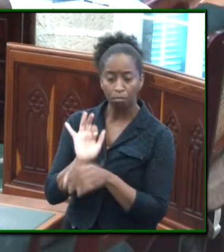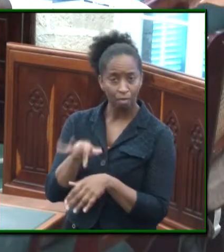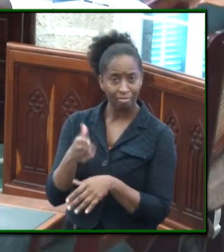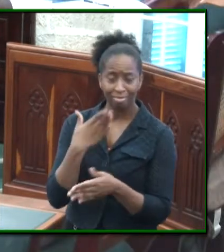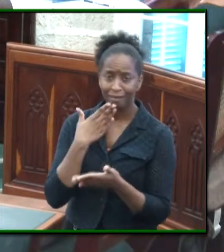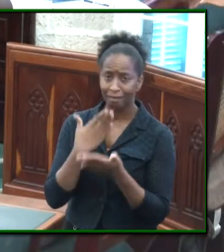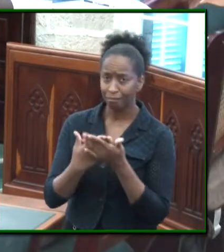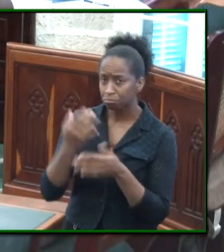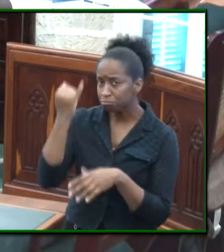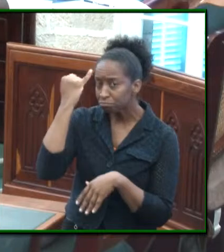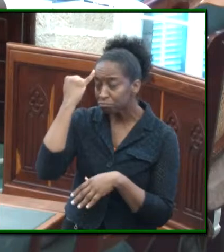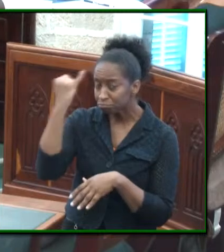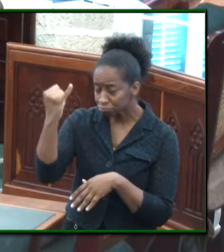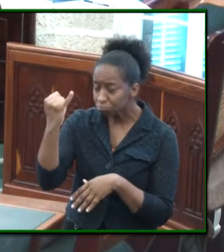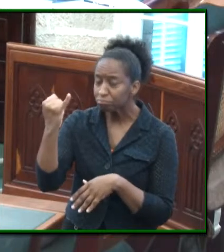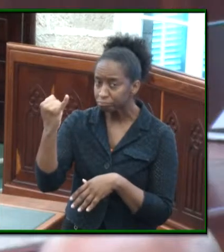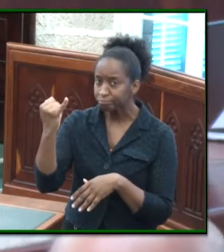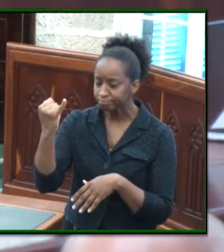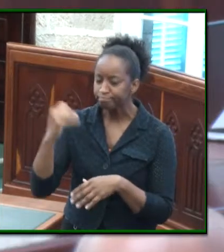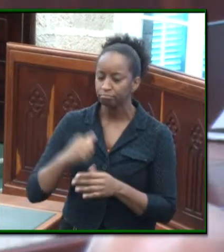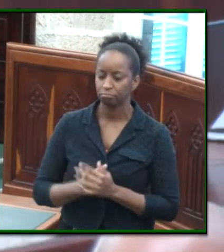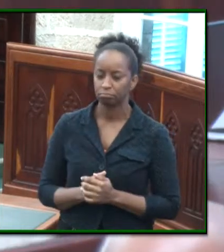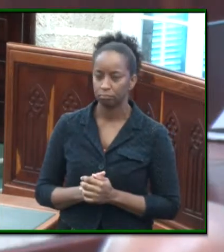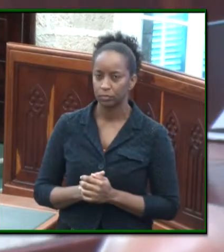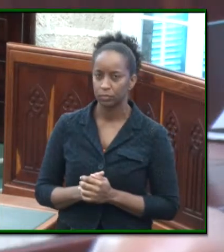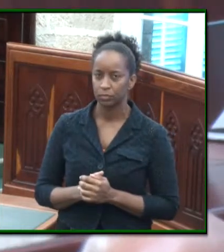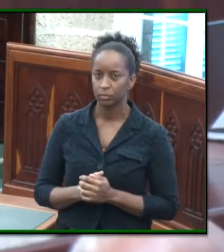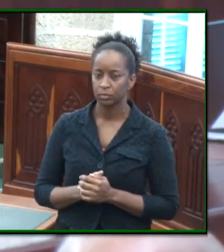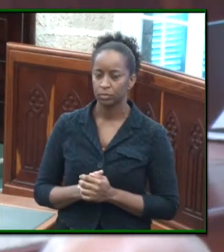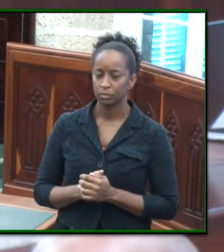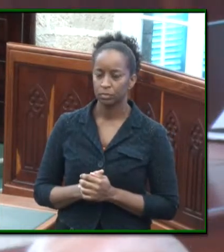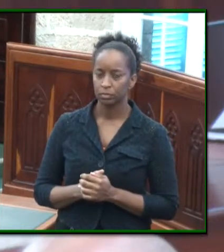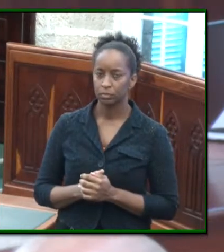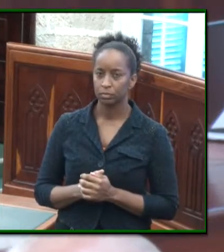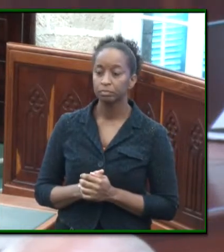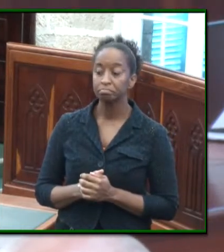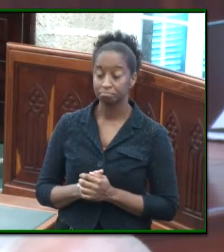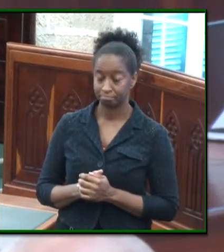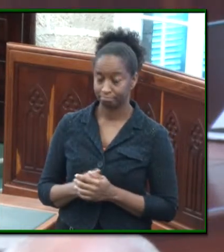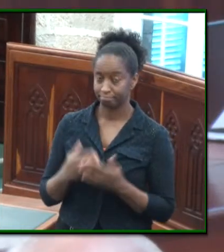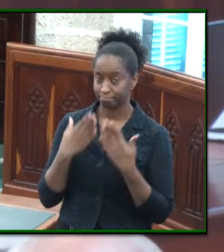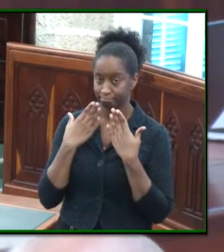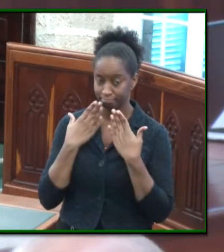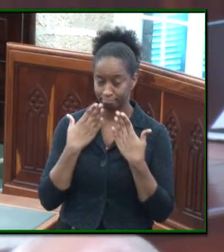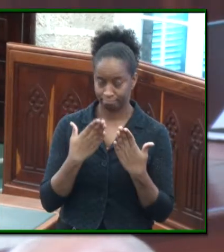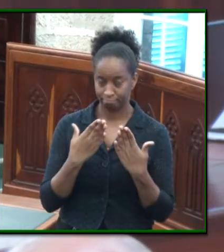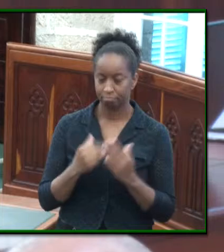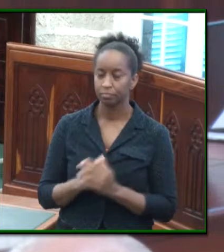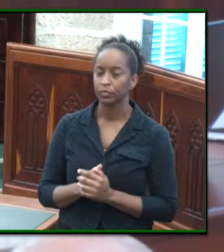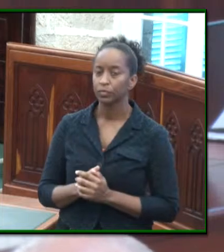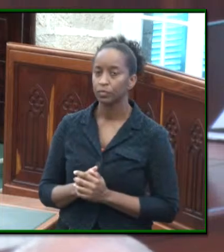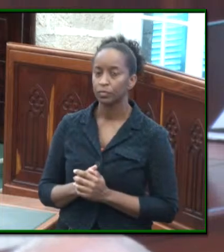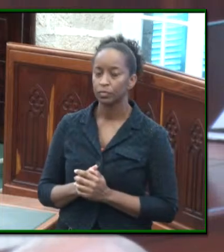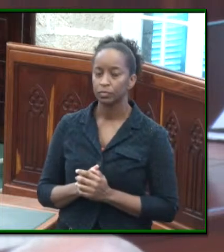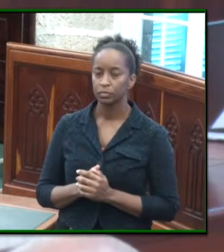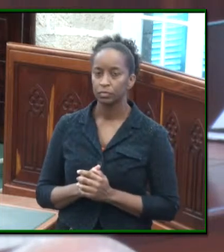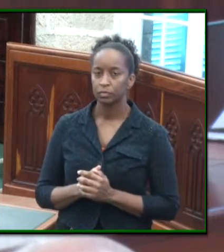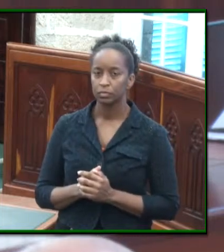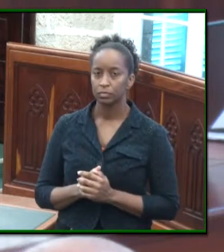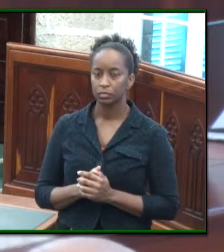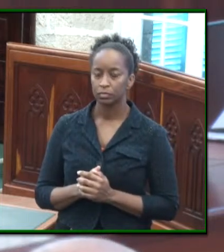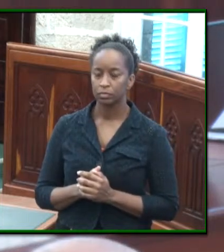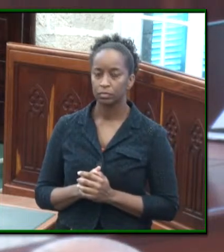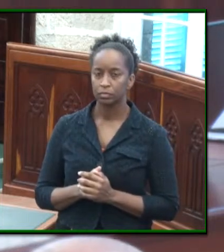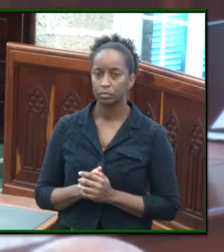Thank you, Attorney General. And Mr. Chairman, I believe I have one further supplementary arising out